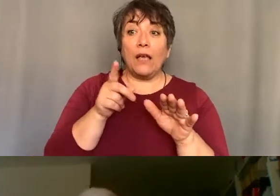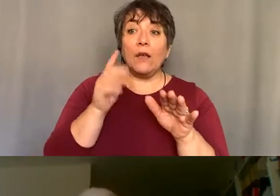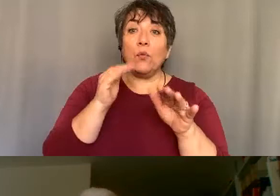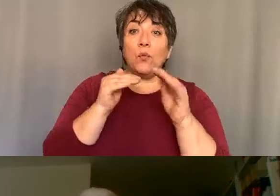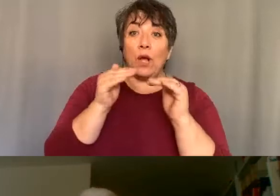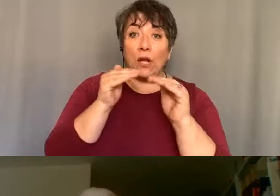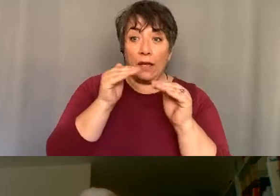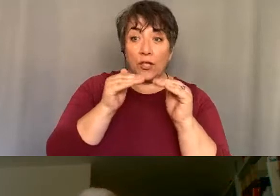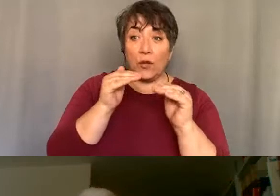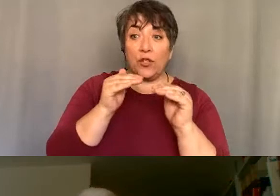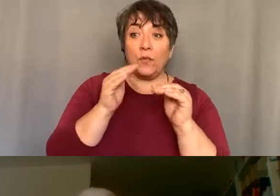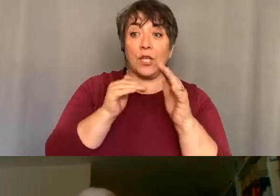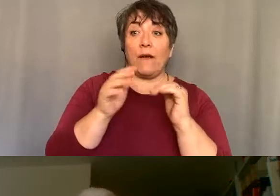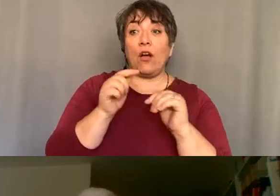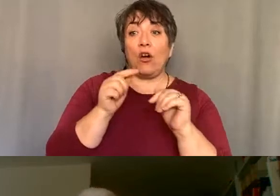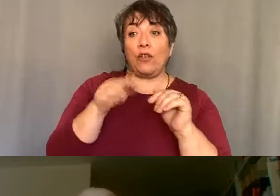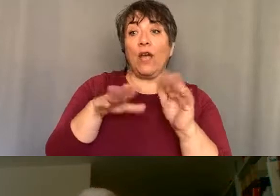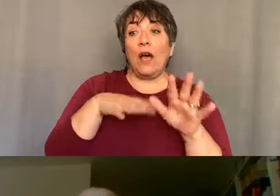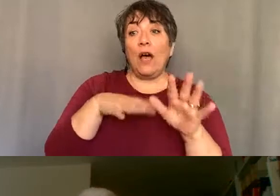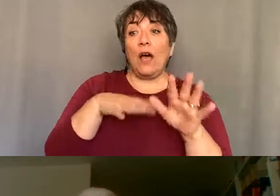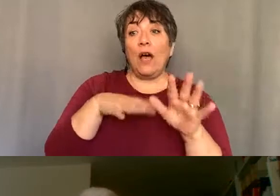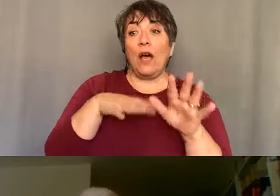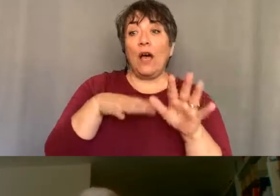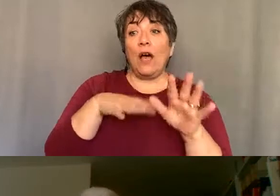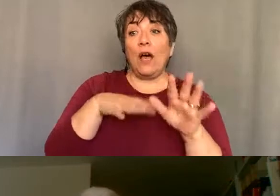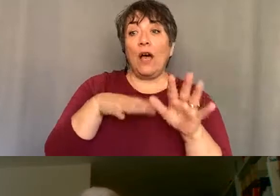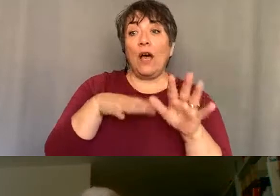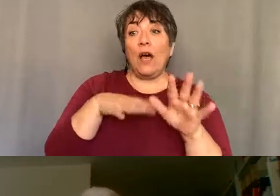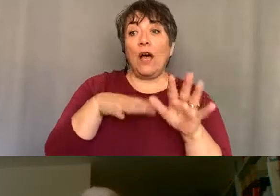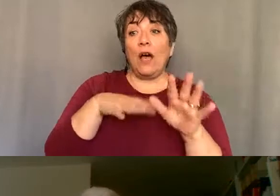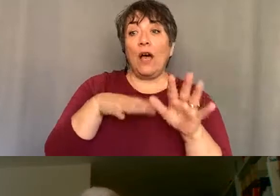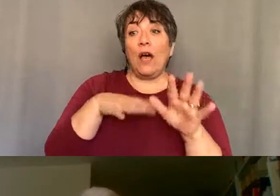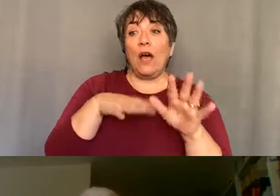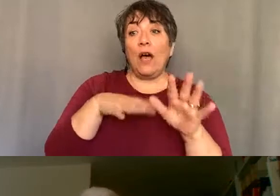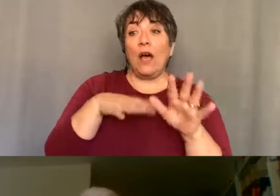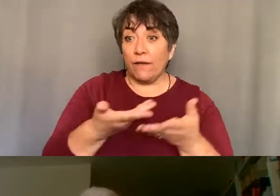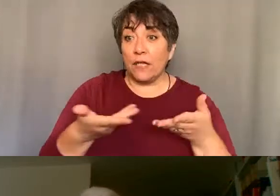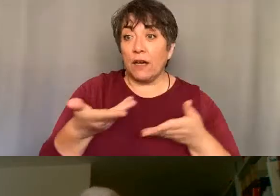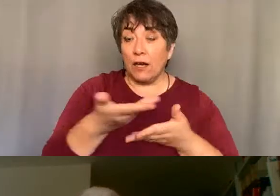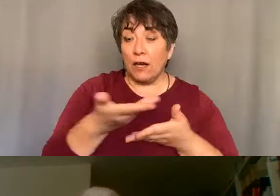that? While that last question was going on, I explained